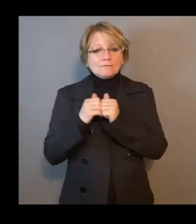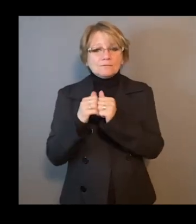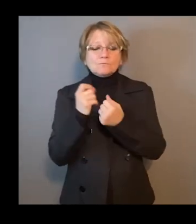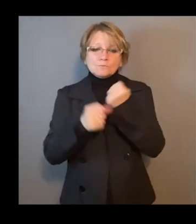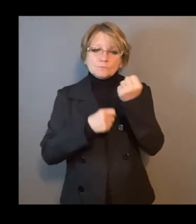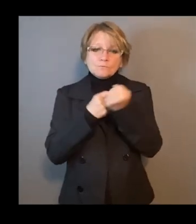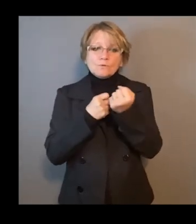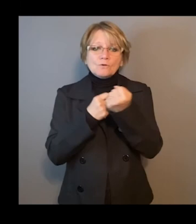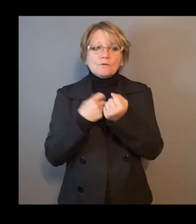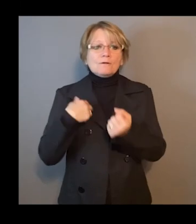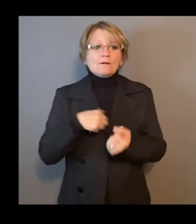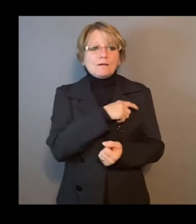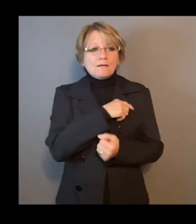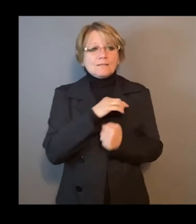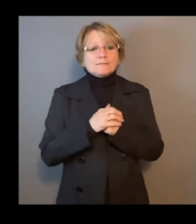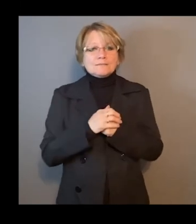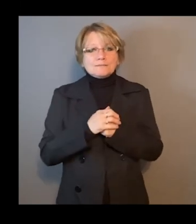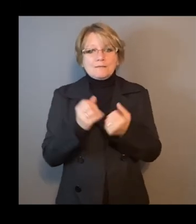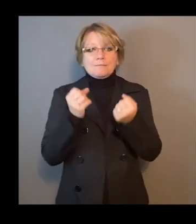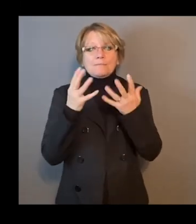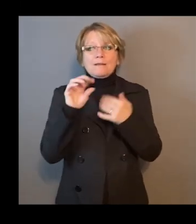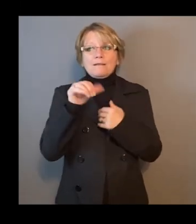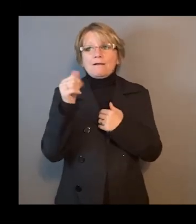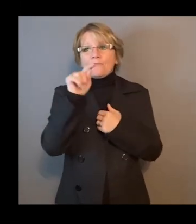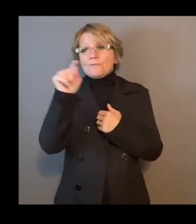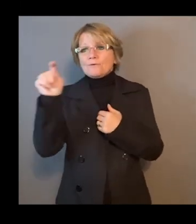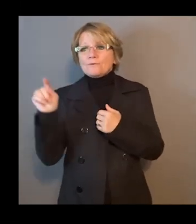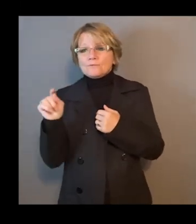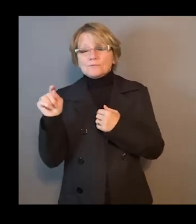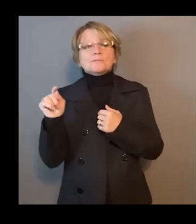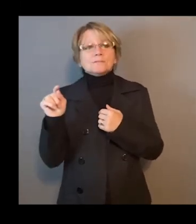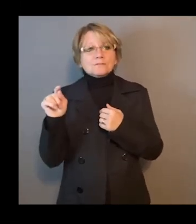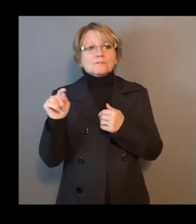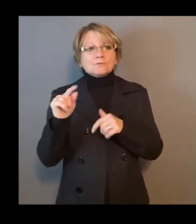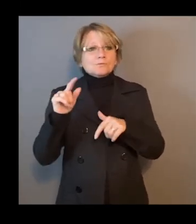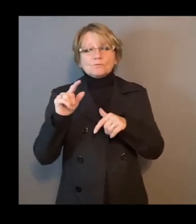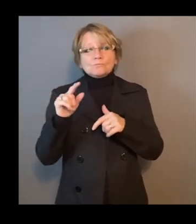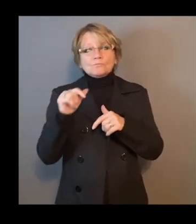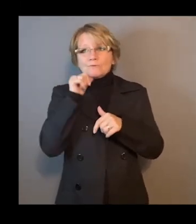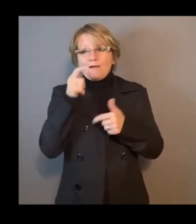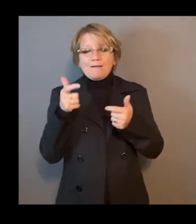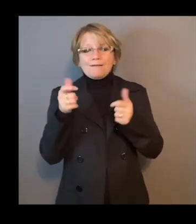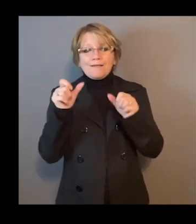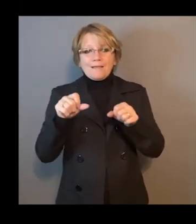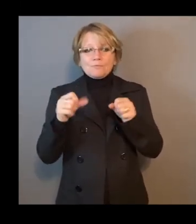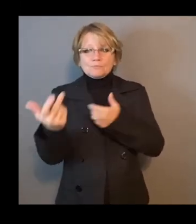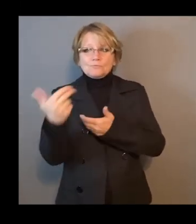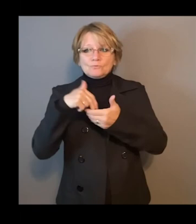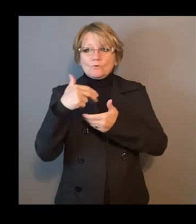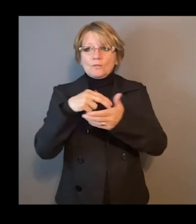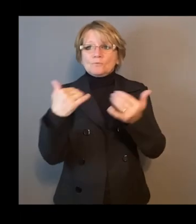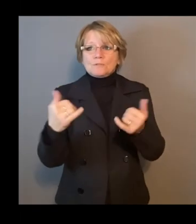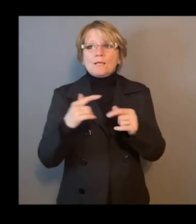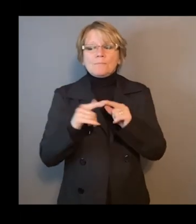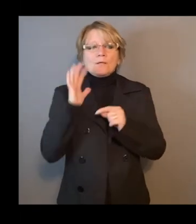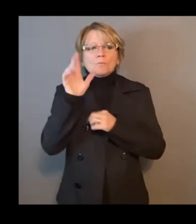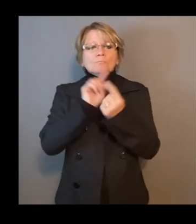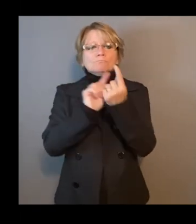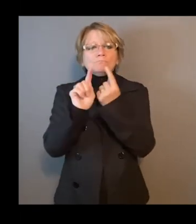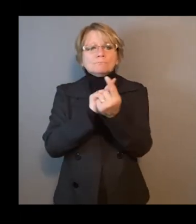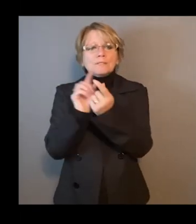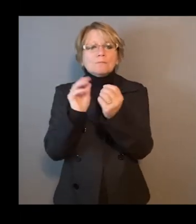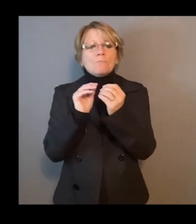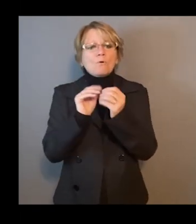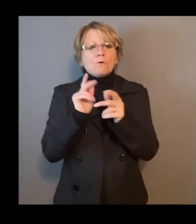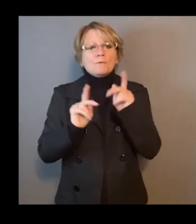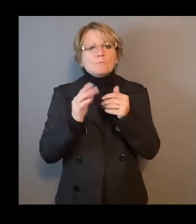others that could not be with this conversation, but you know, as we move along, you'll get to meet other individuals as these series start to